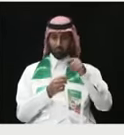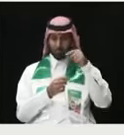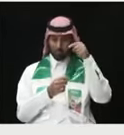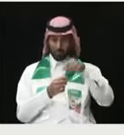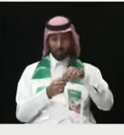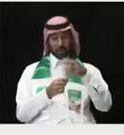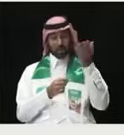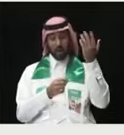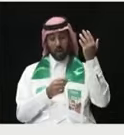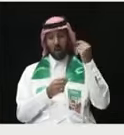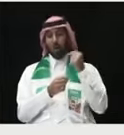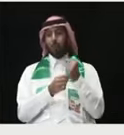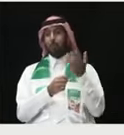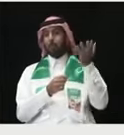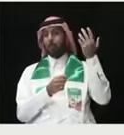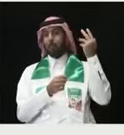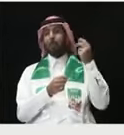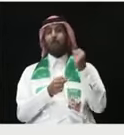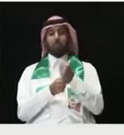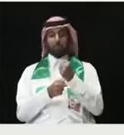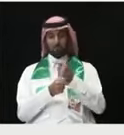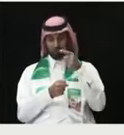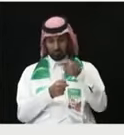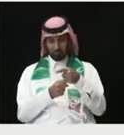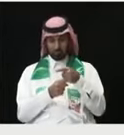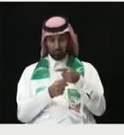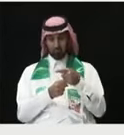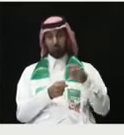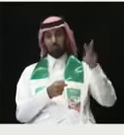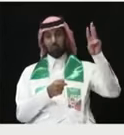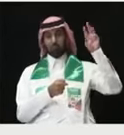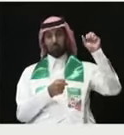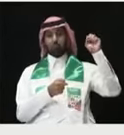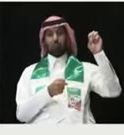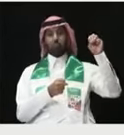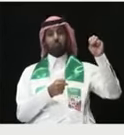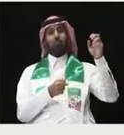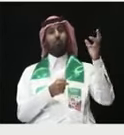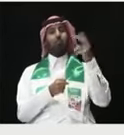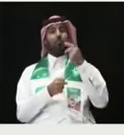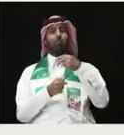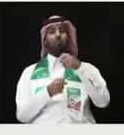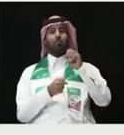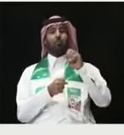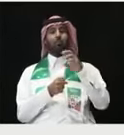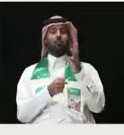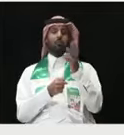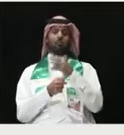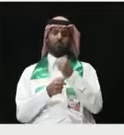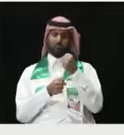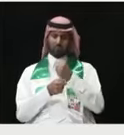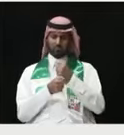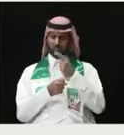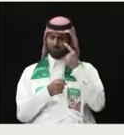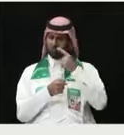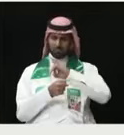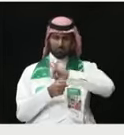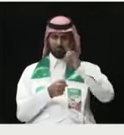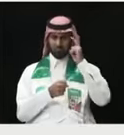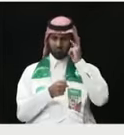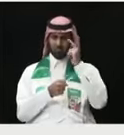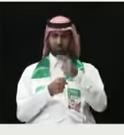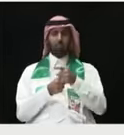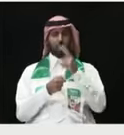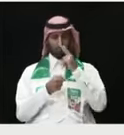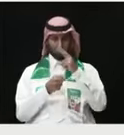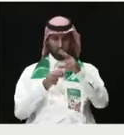we have an ing here, by the way. Was he working? No, he wasn't working. He was